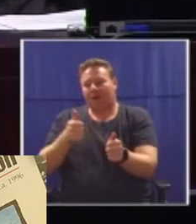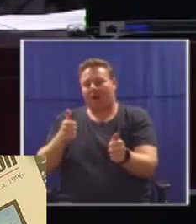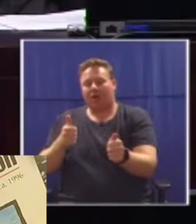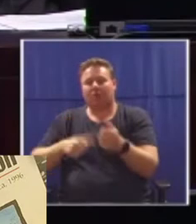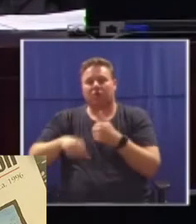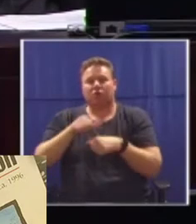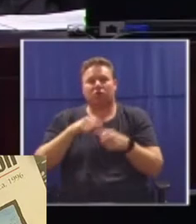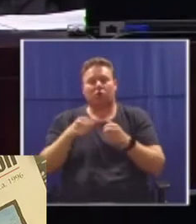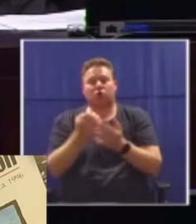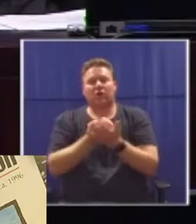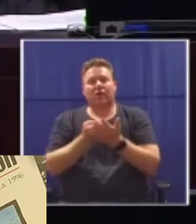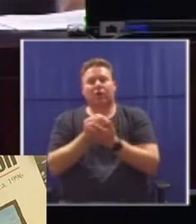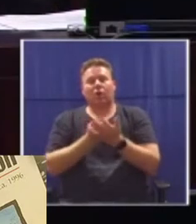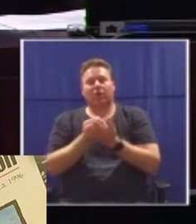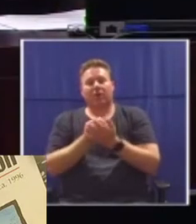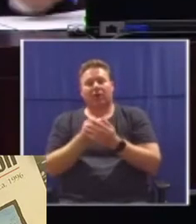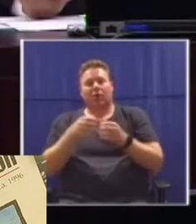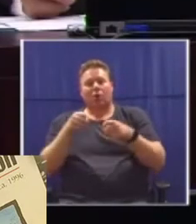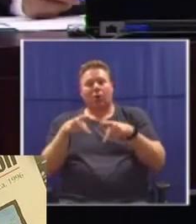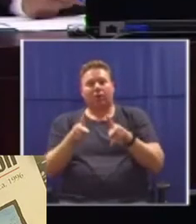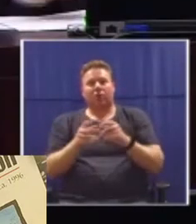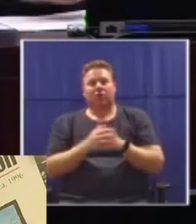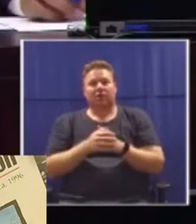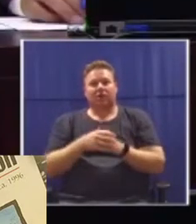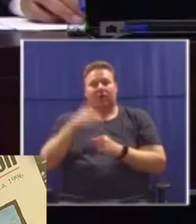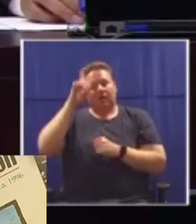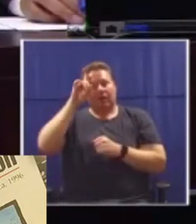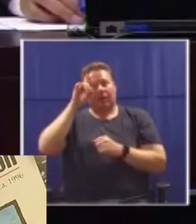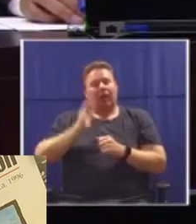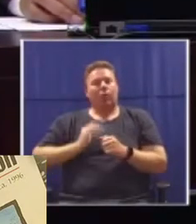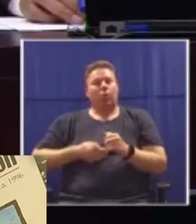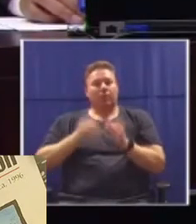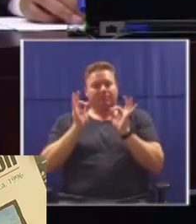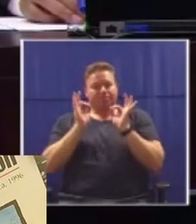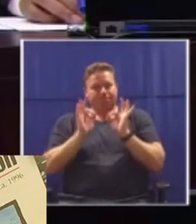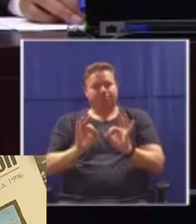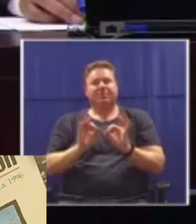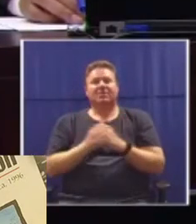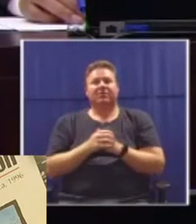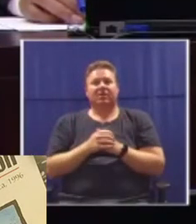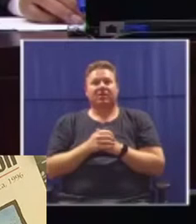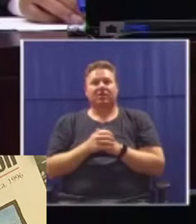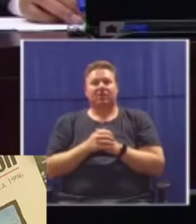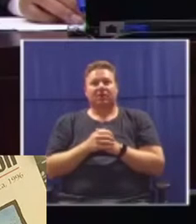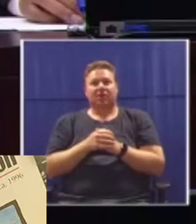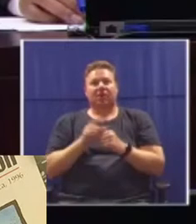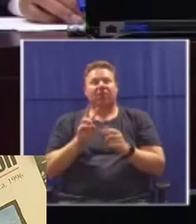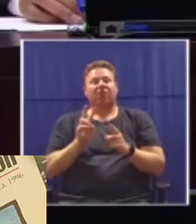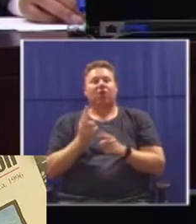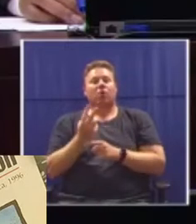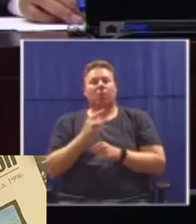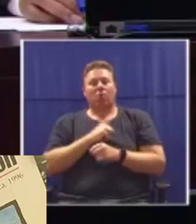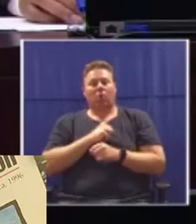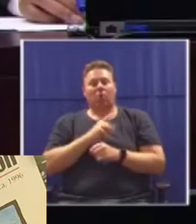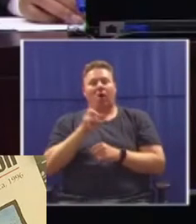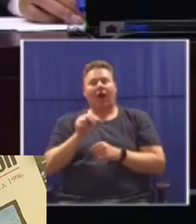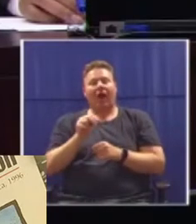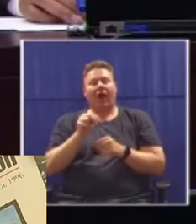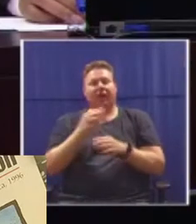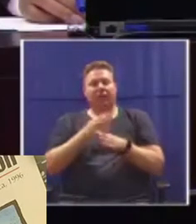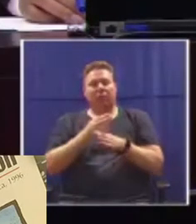of socio-economic opportunities. Black women in particular are the most vulnerable with an unemployment rate